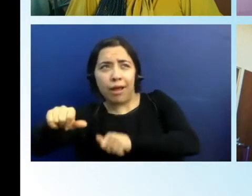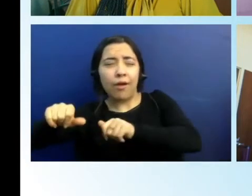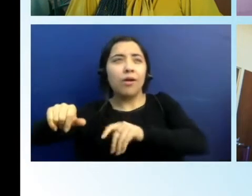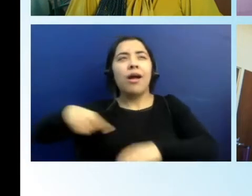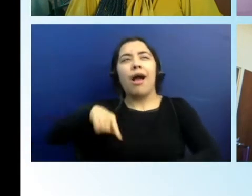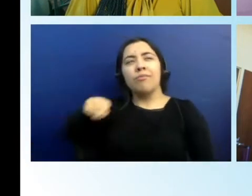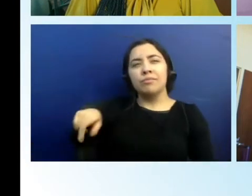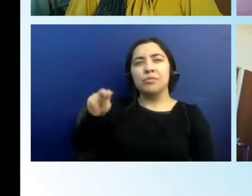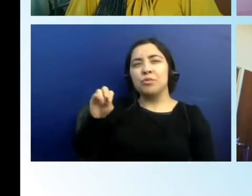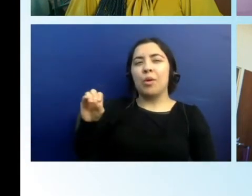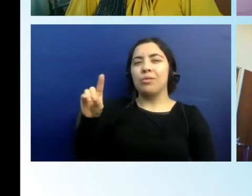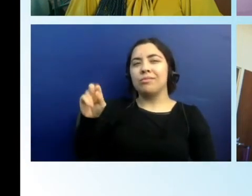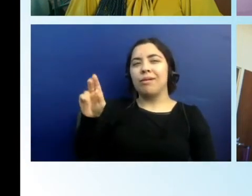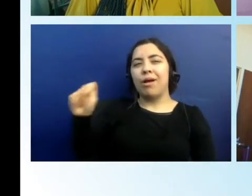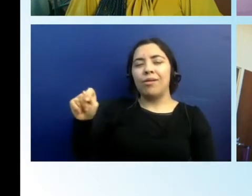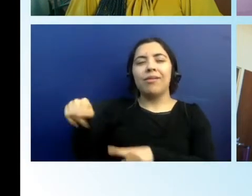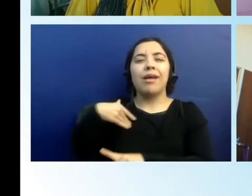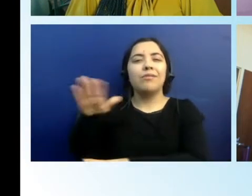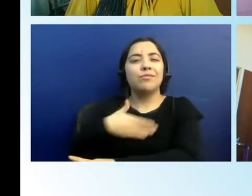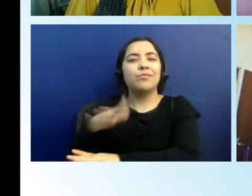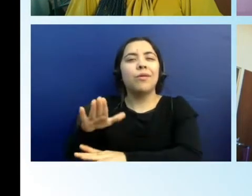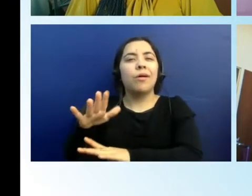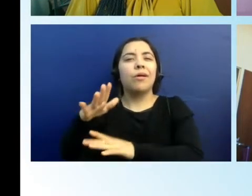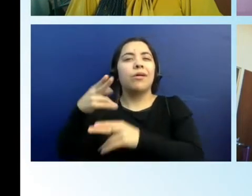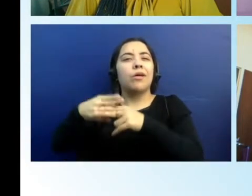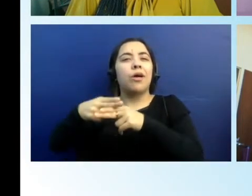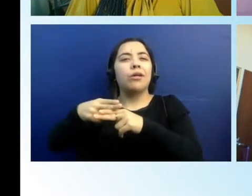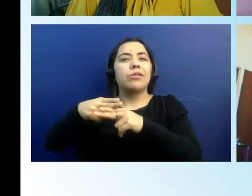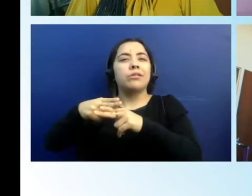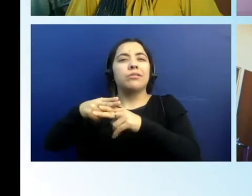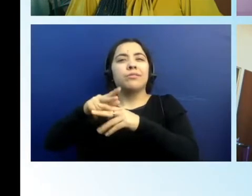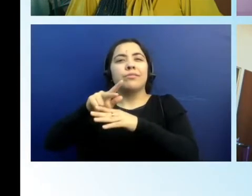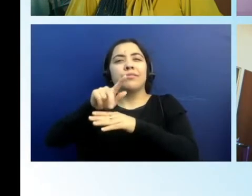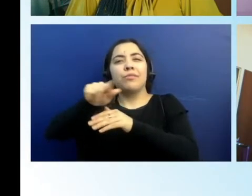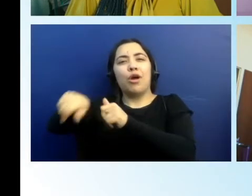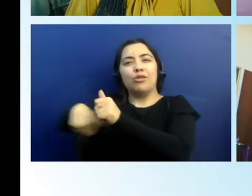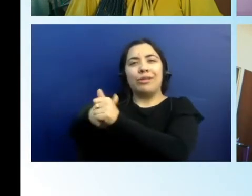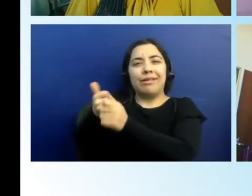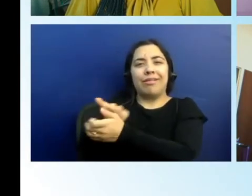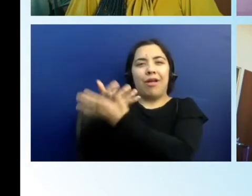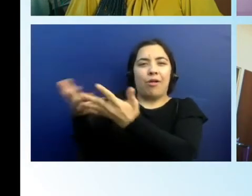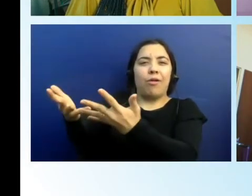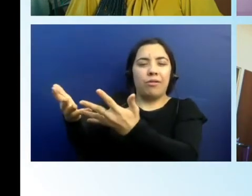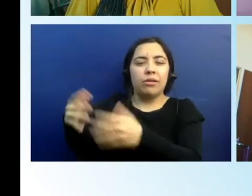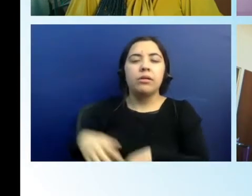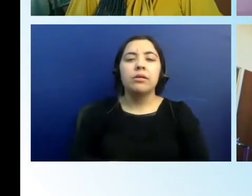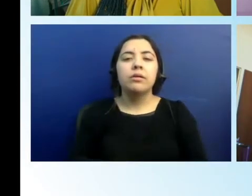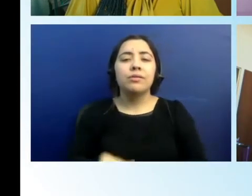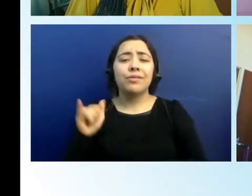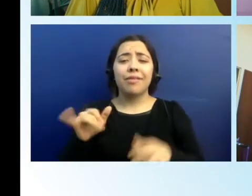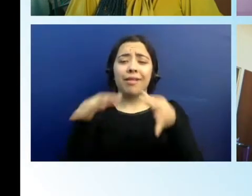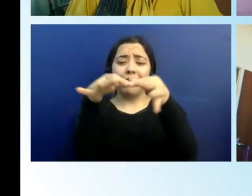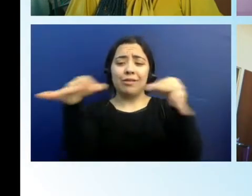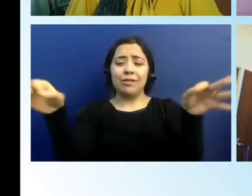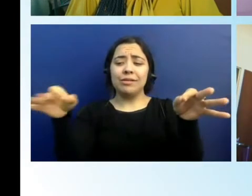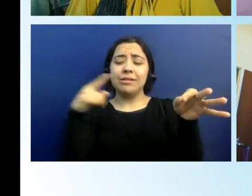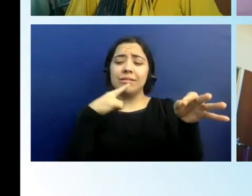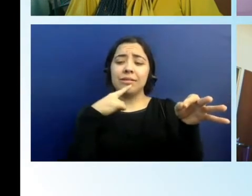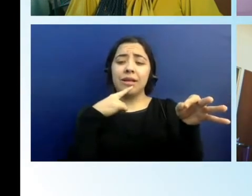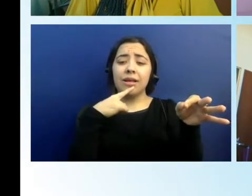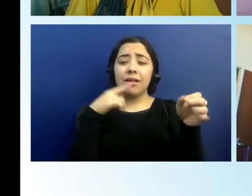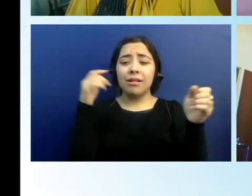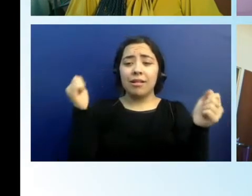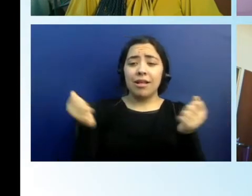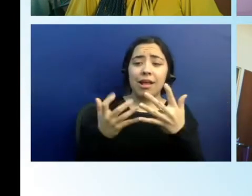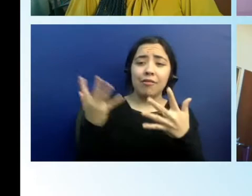song called Underneath It All. And in the lyrics, it says, you're really lovely underneath it all. You'll really love